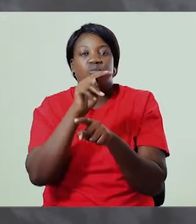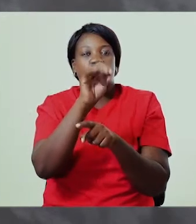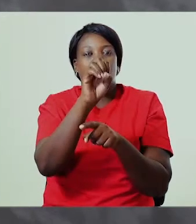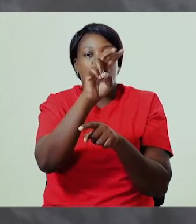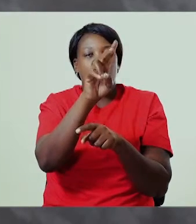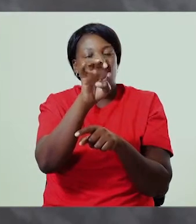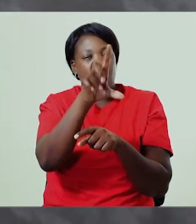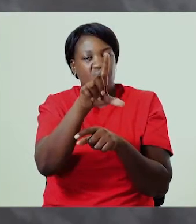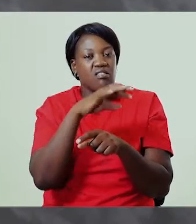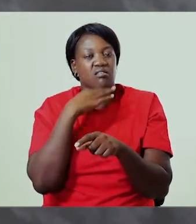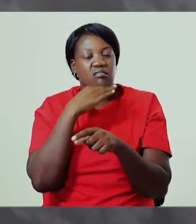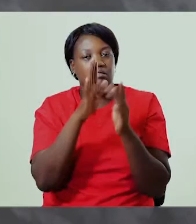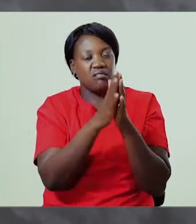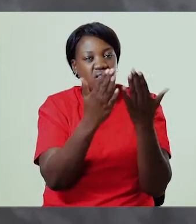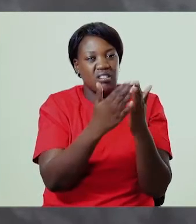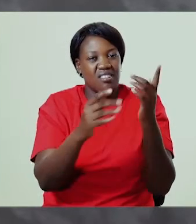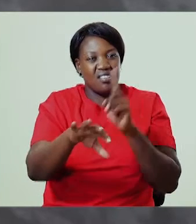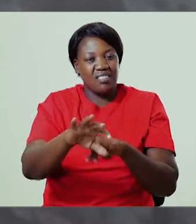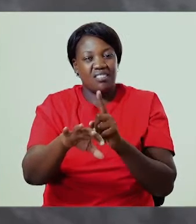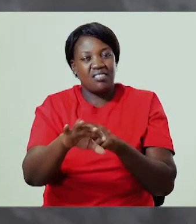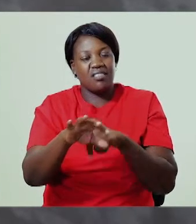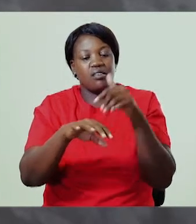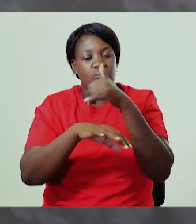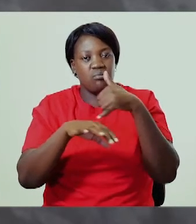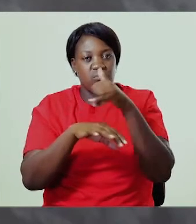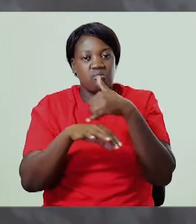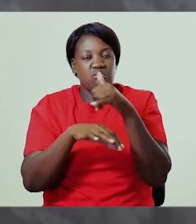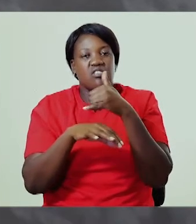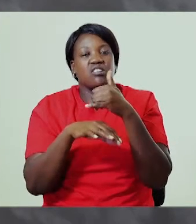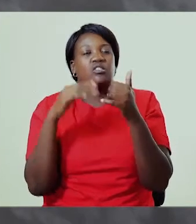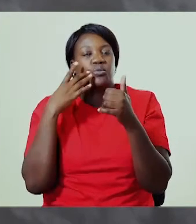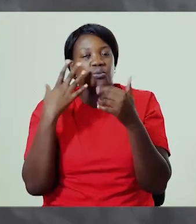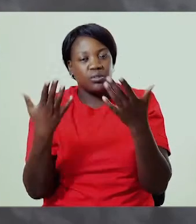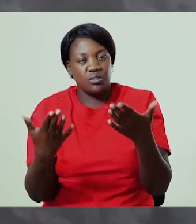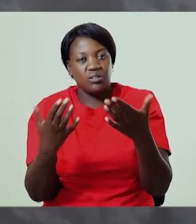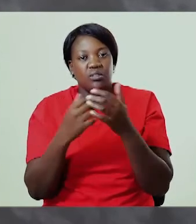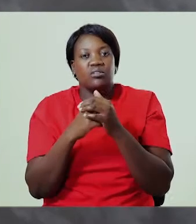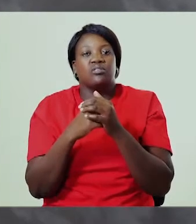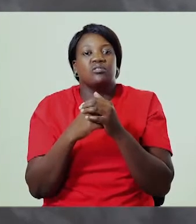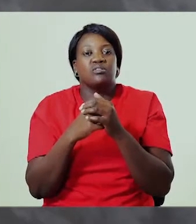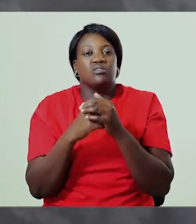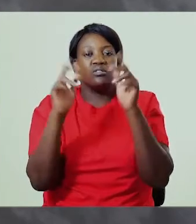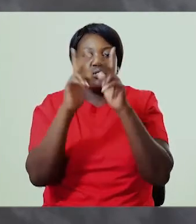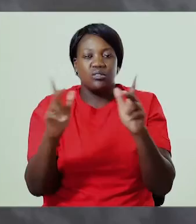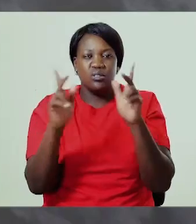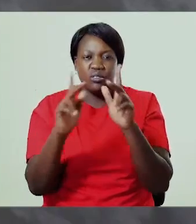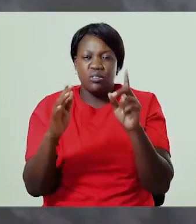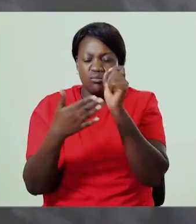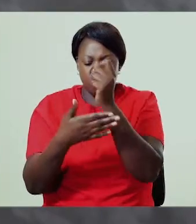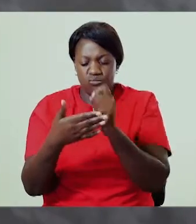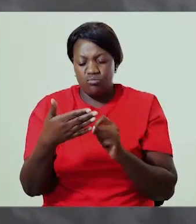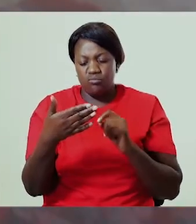the setting, the time and place in which the work occurs, and lastly, the audience for which the work is